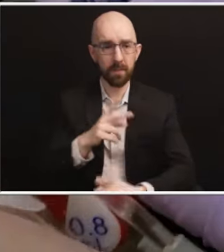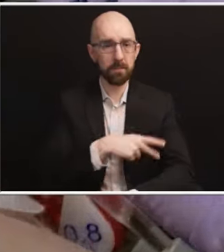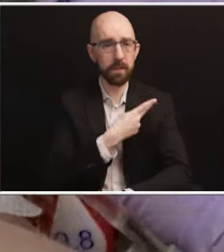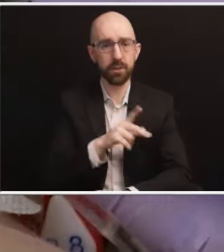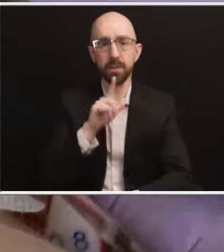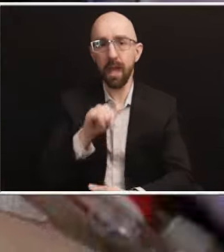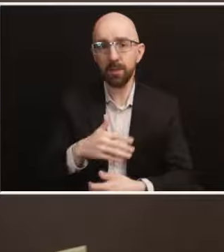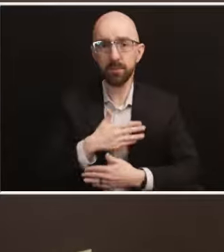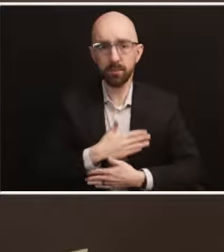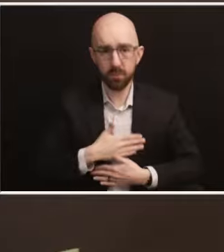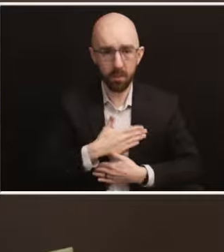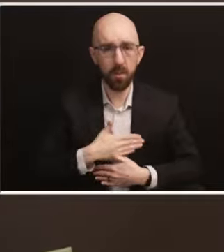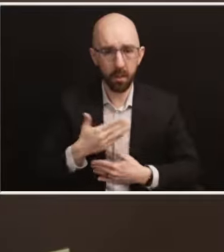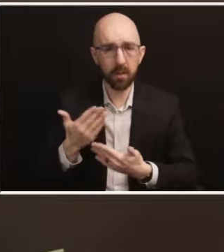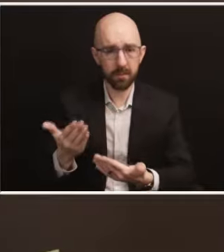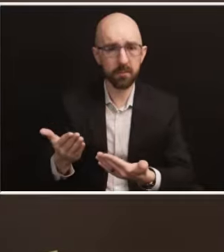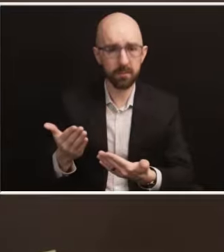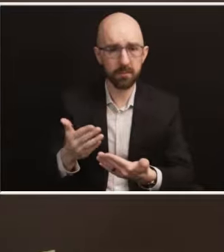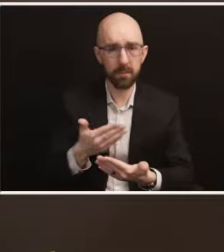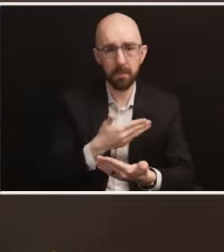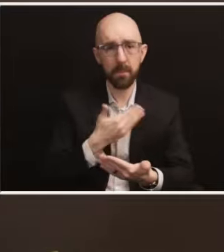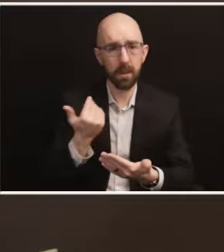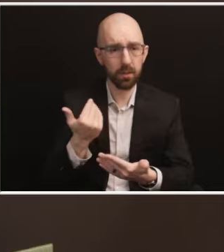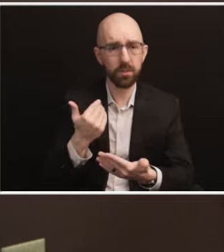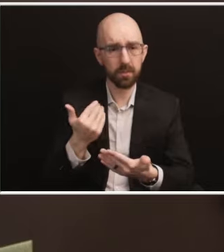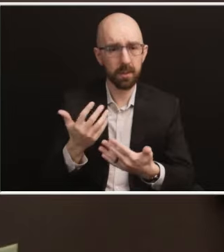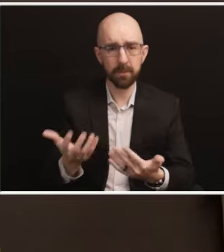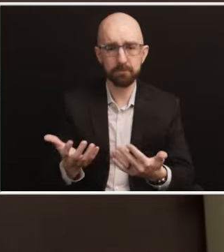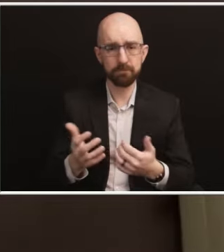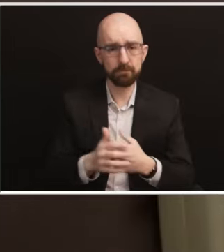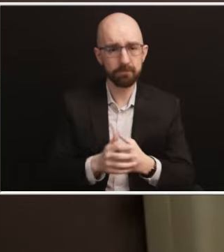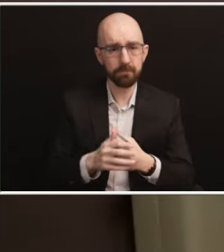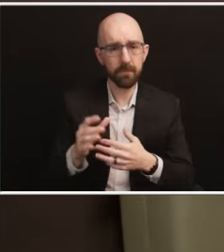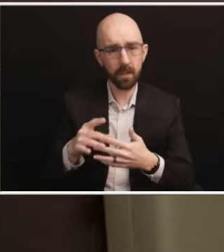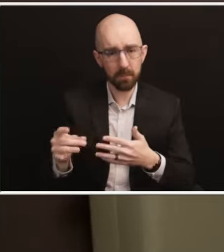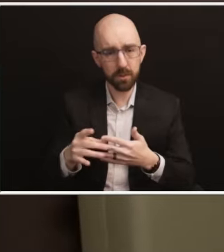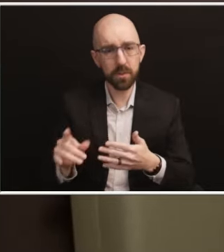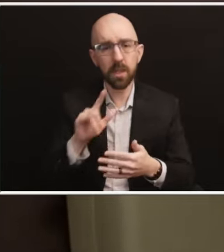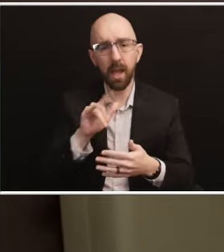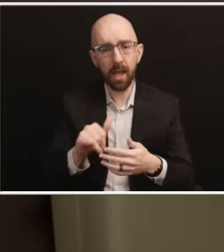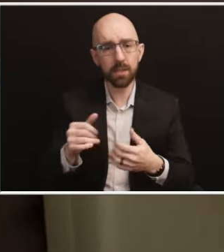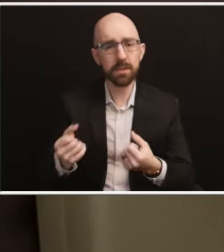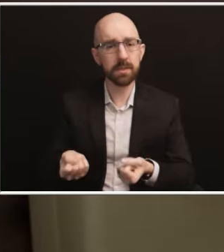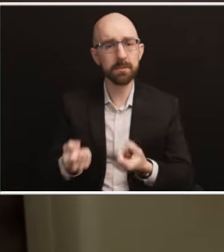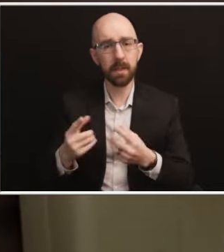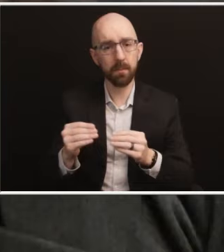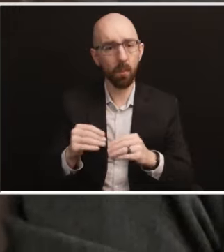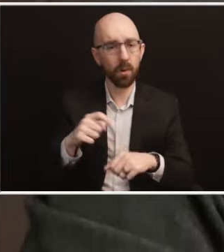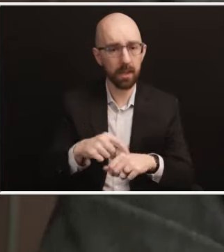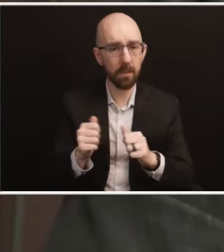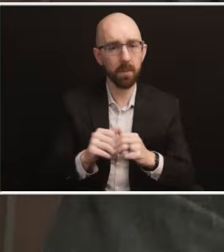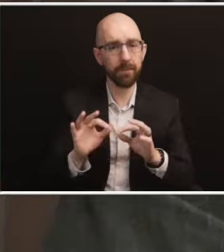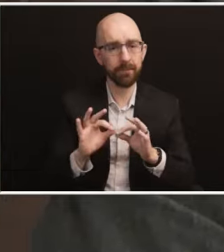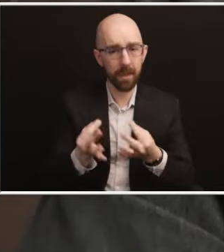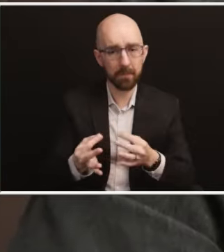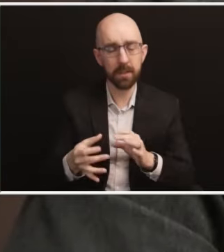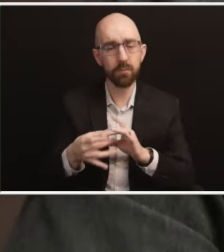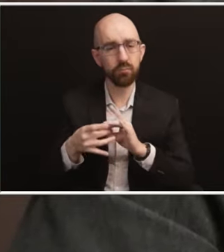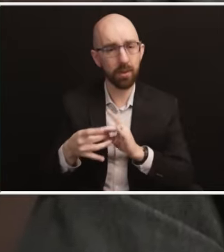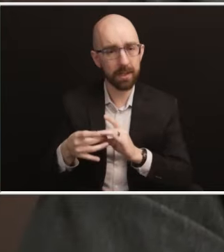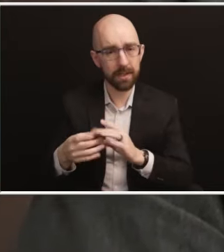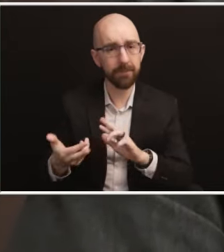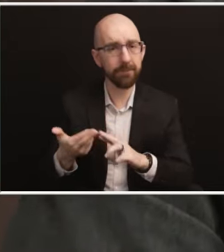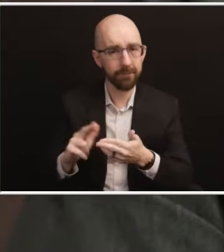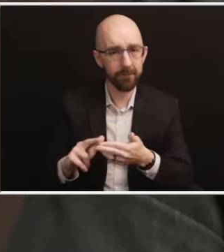they had a better options of actually spending more time with their families and relatives and friends. like any